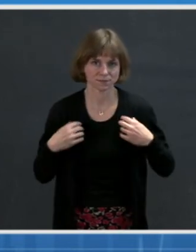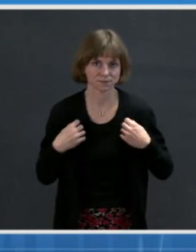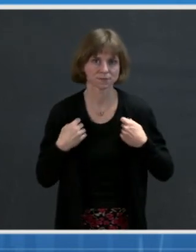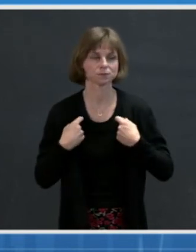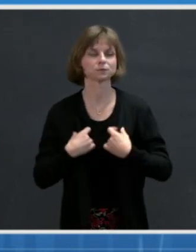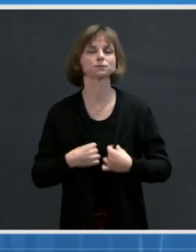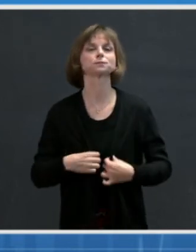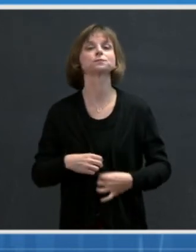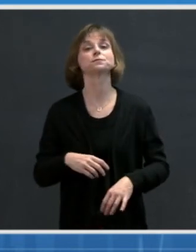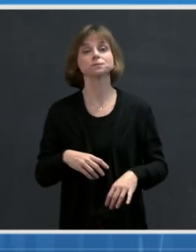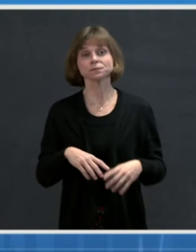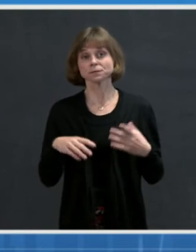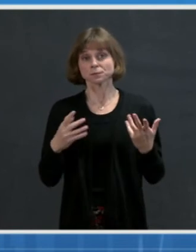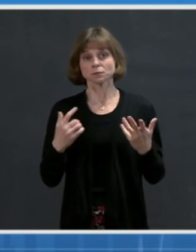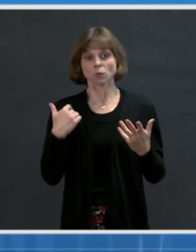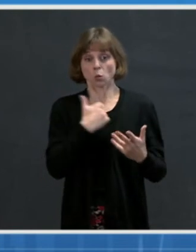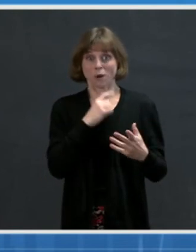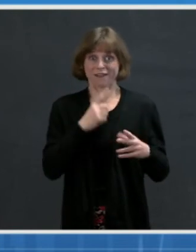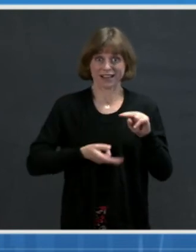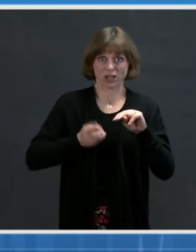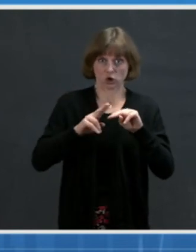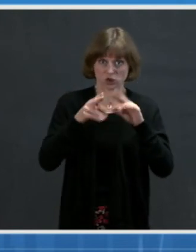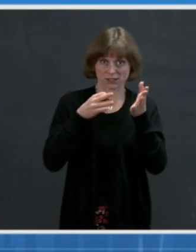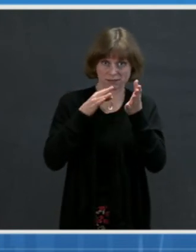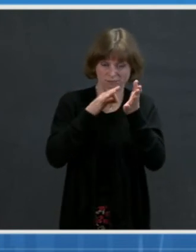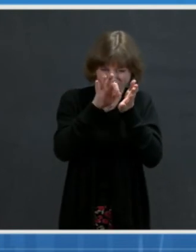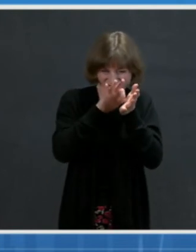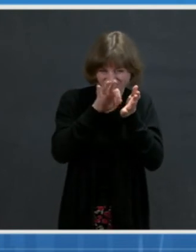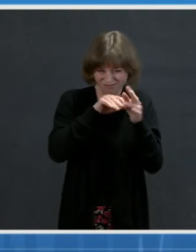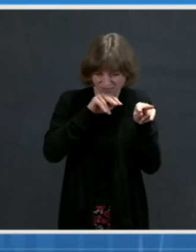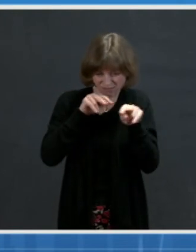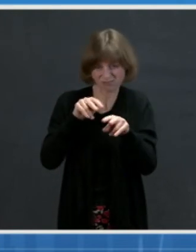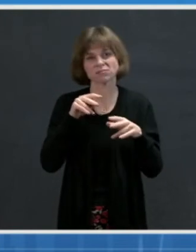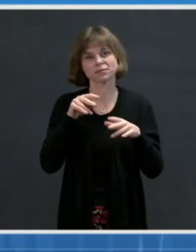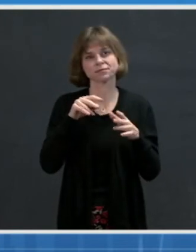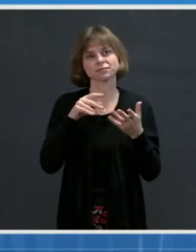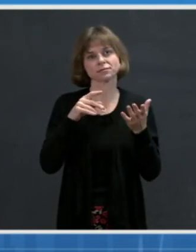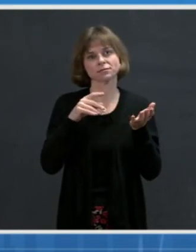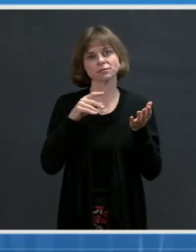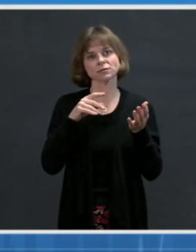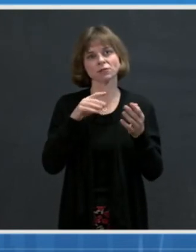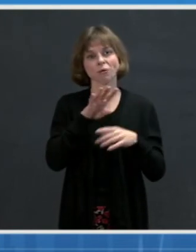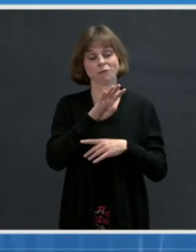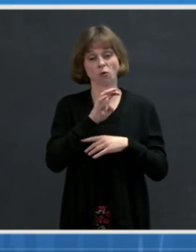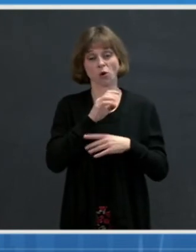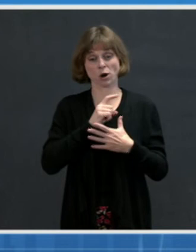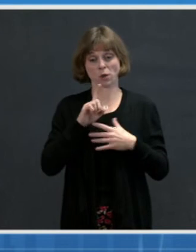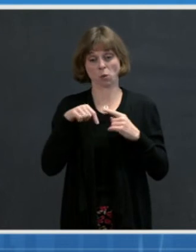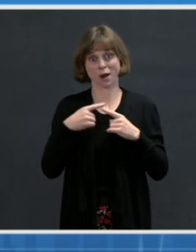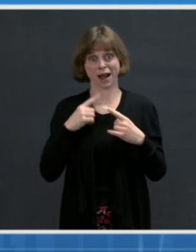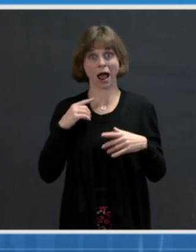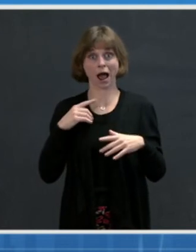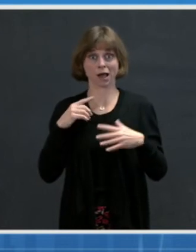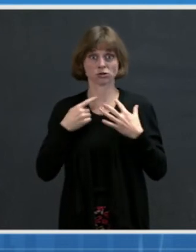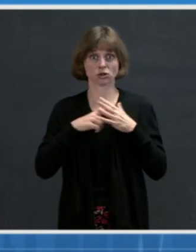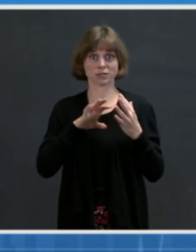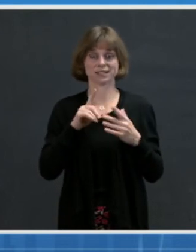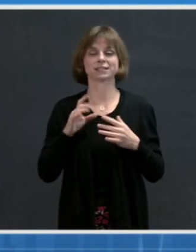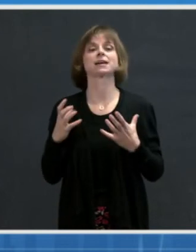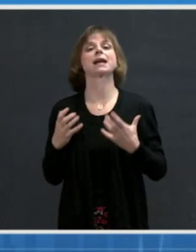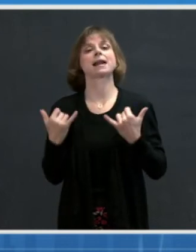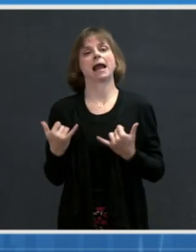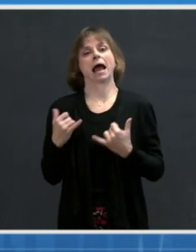genomic sequencing has scaled up from about 400 samples a week when I started as CDC director to now more than 9,000